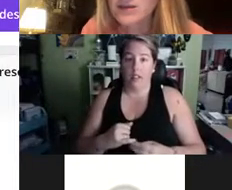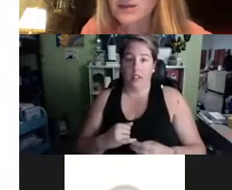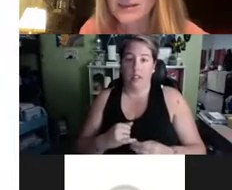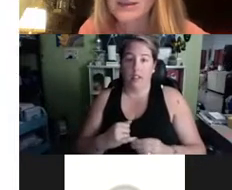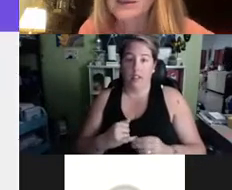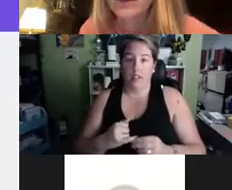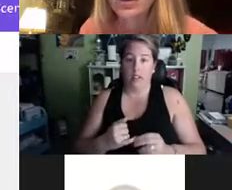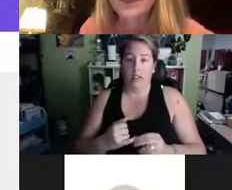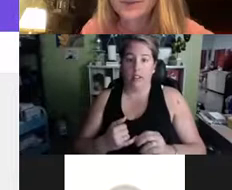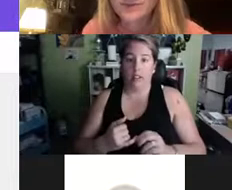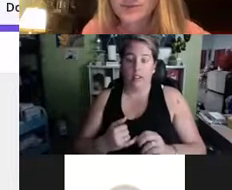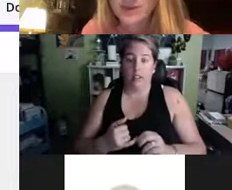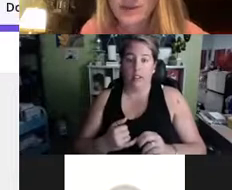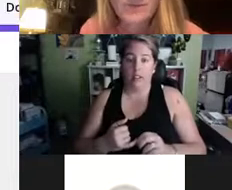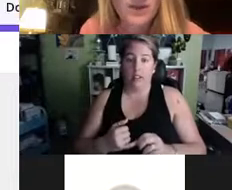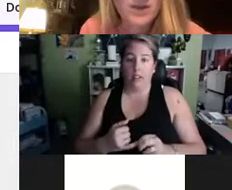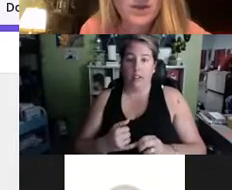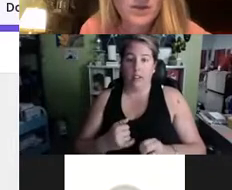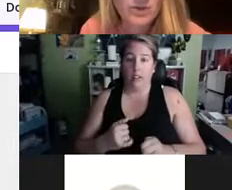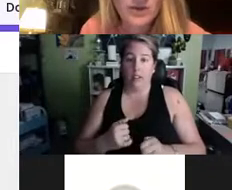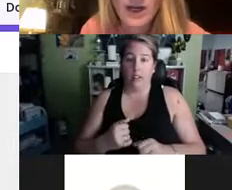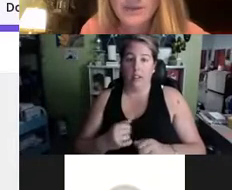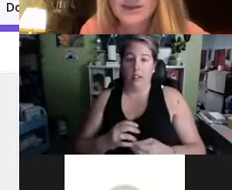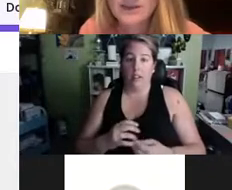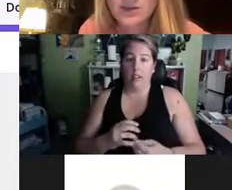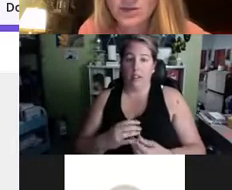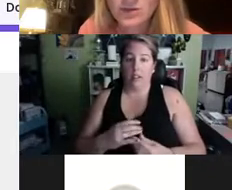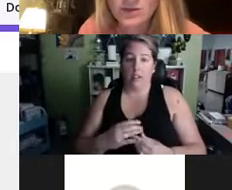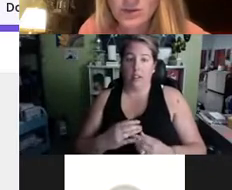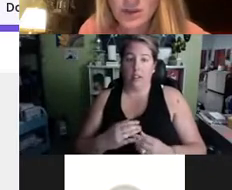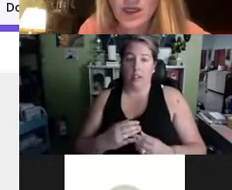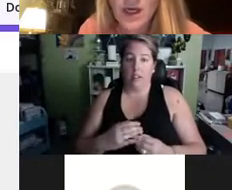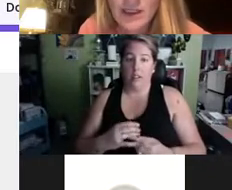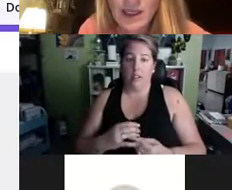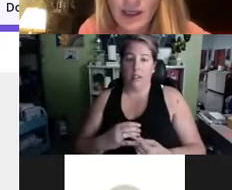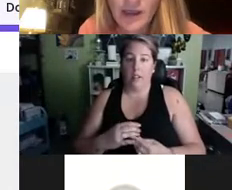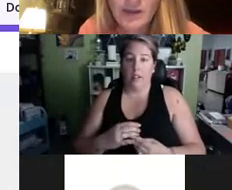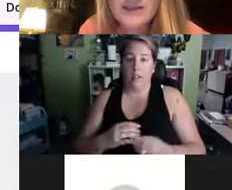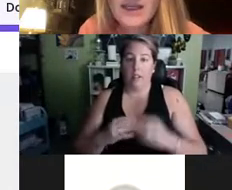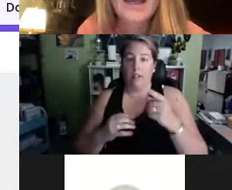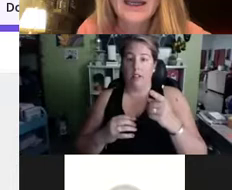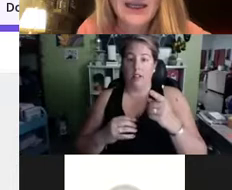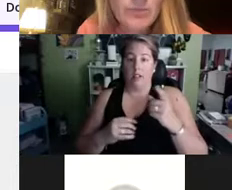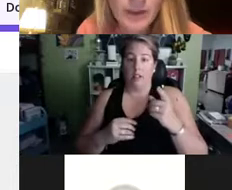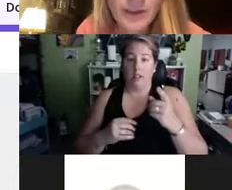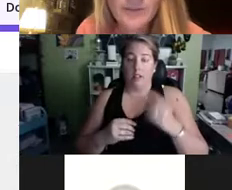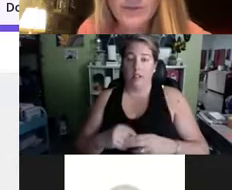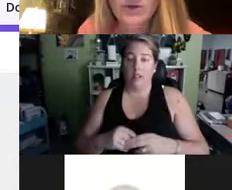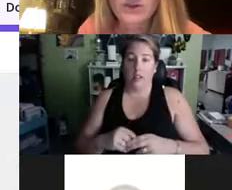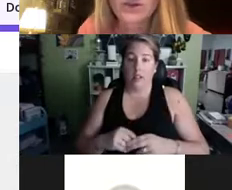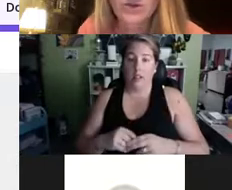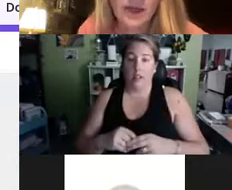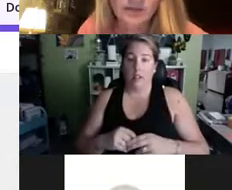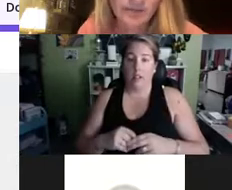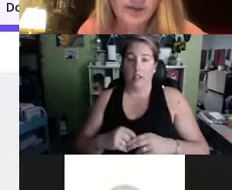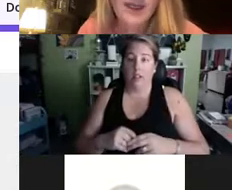is my Scent Social. Okay. So we're at my Scent Social. I can, let's say Amber now